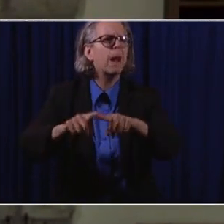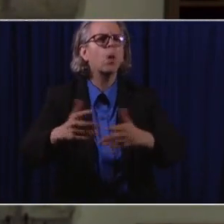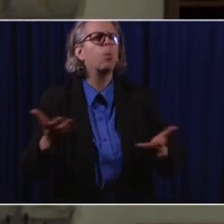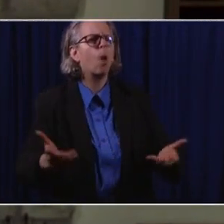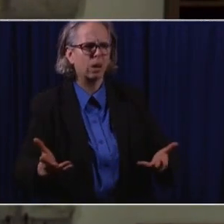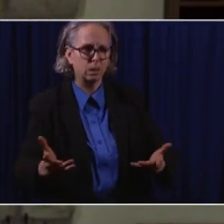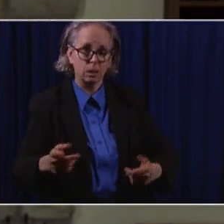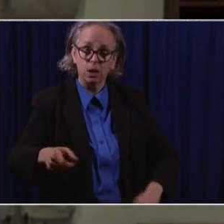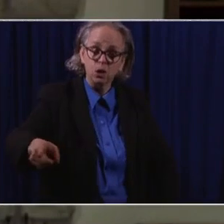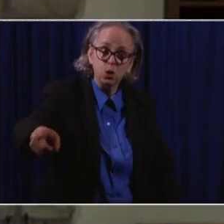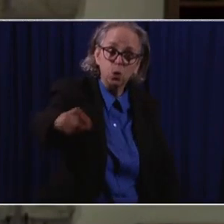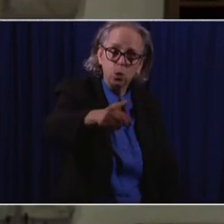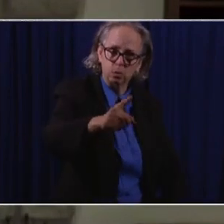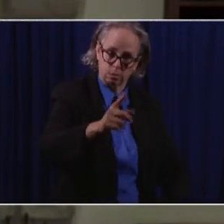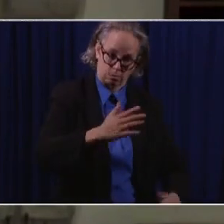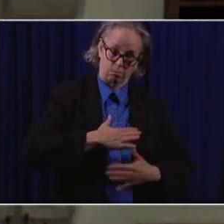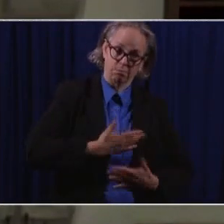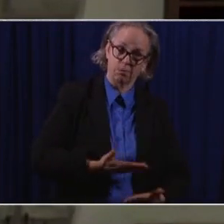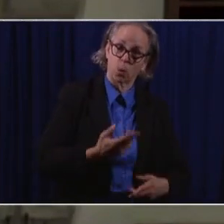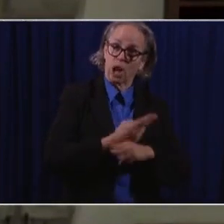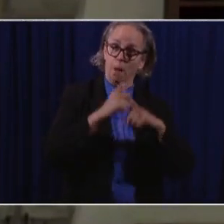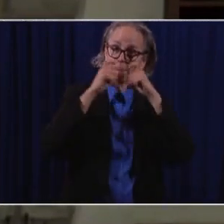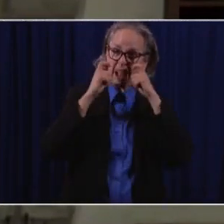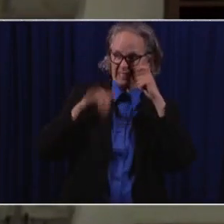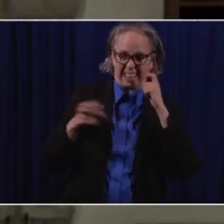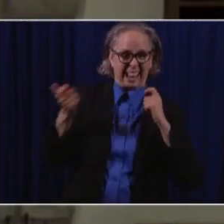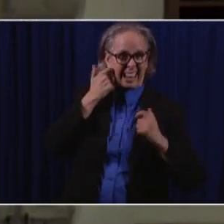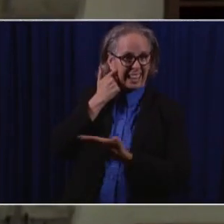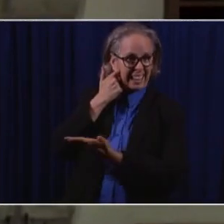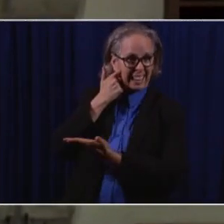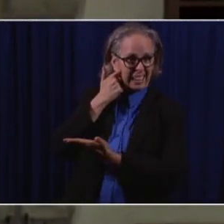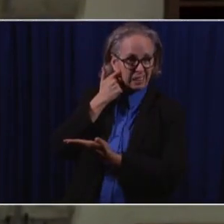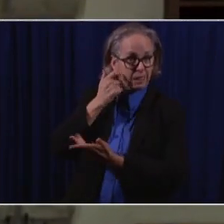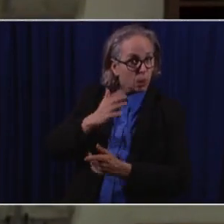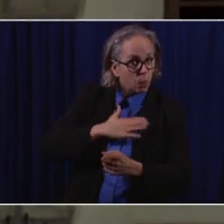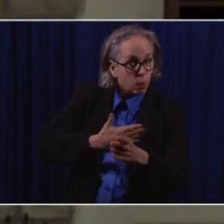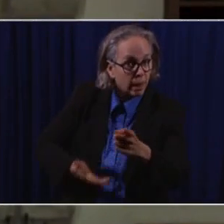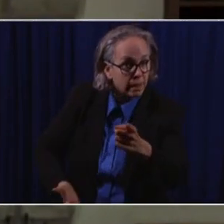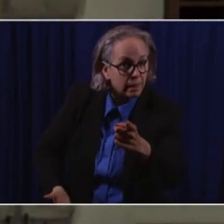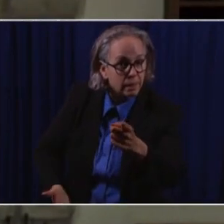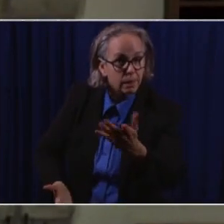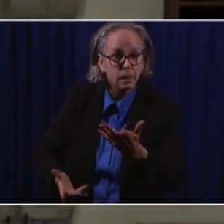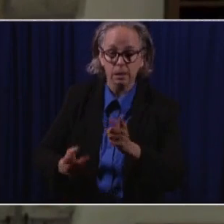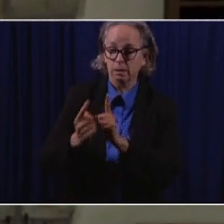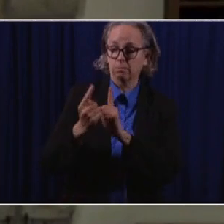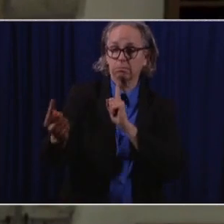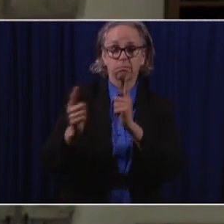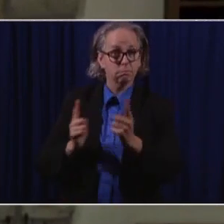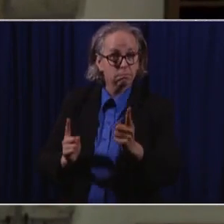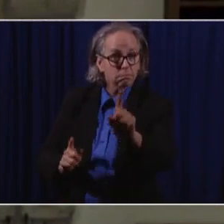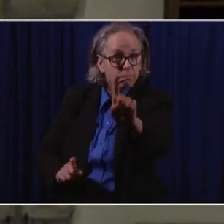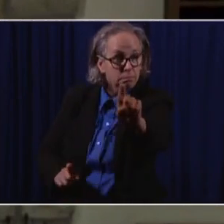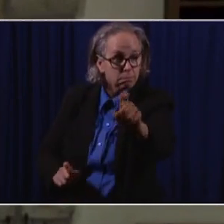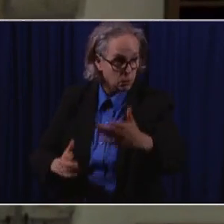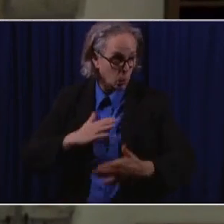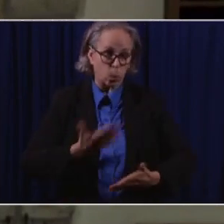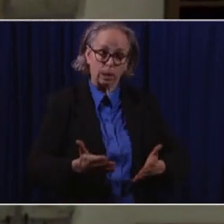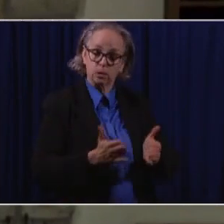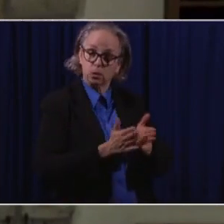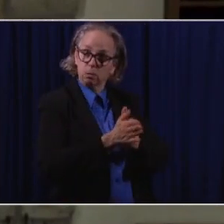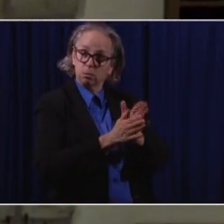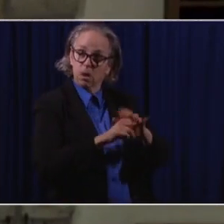our willingness to keep a distance, our willingness to avoid gatherings where there might be spread,